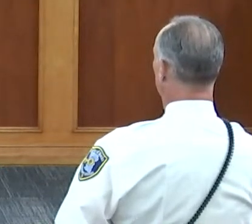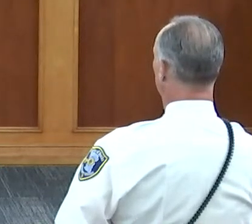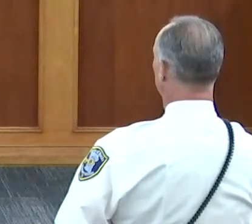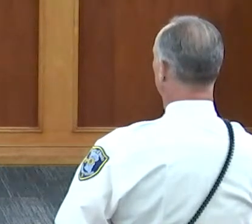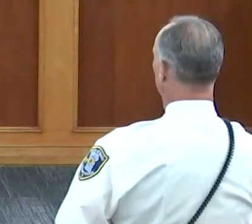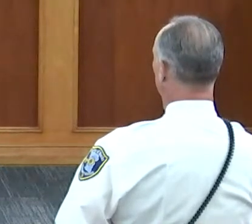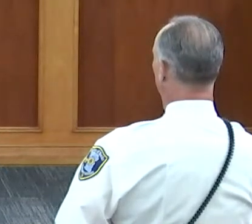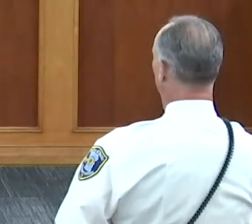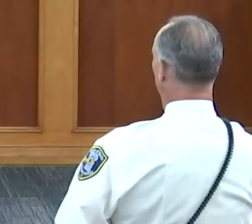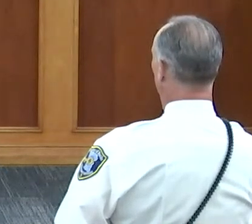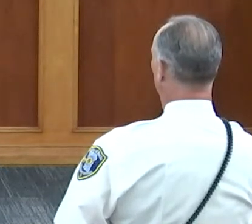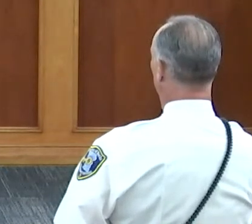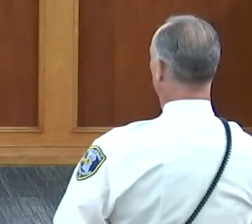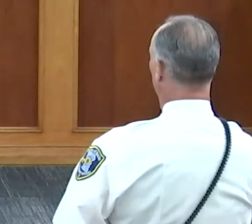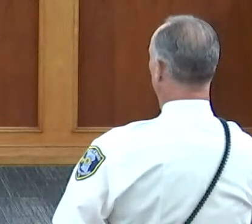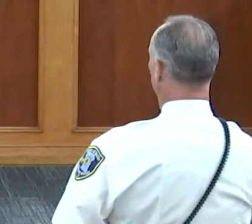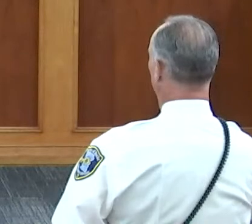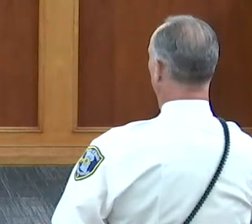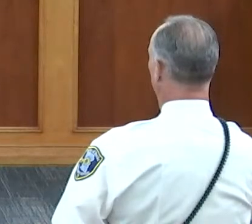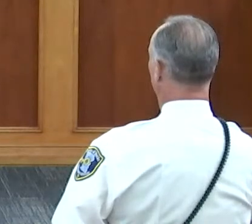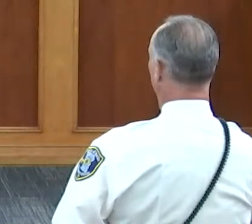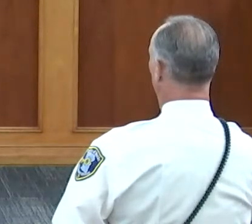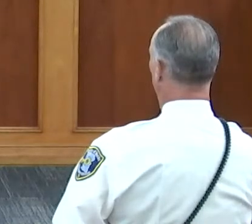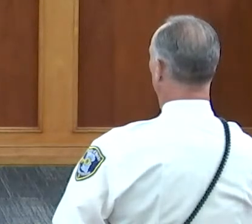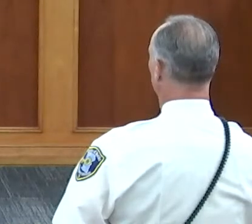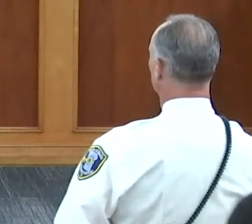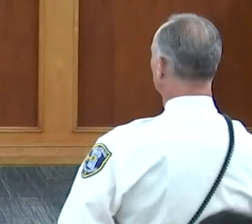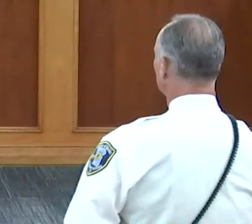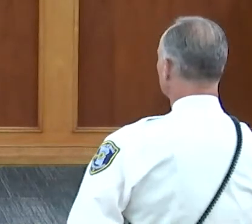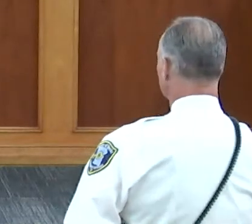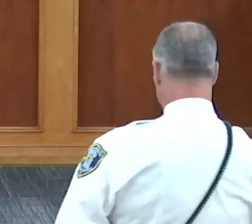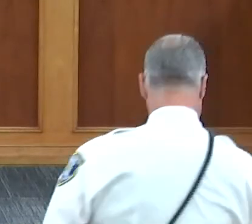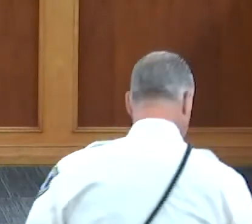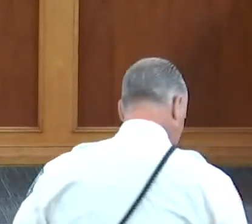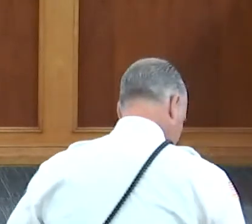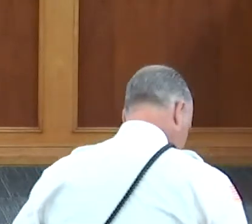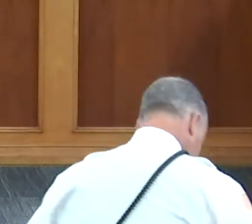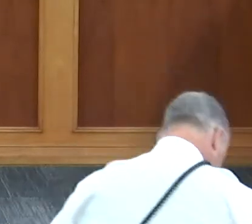under God, indivisible, with liberty and justice for all.